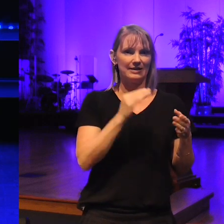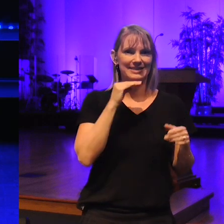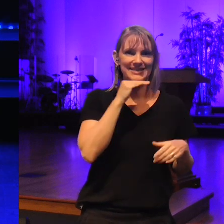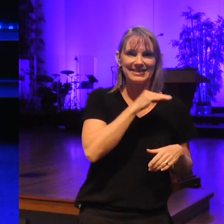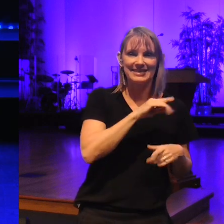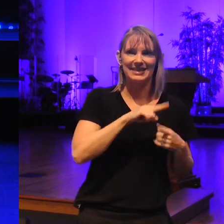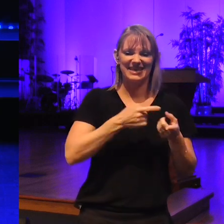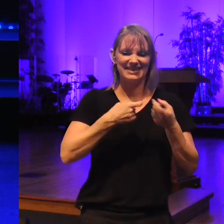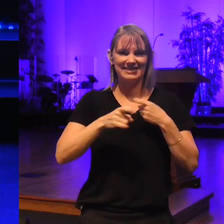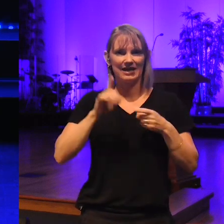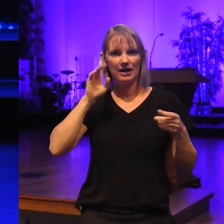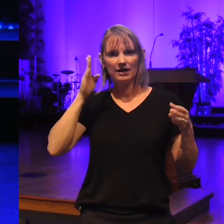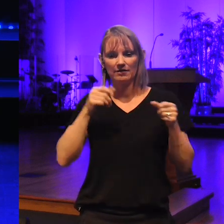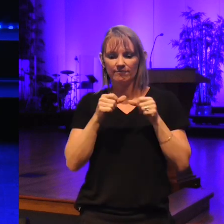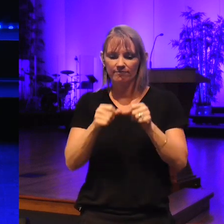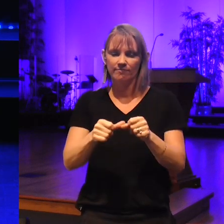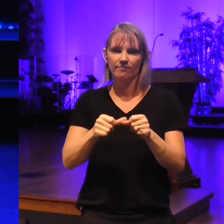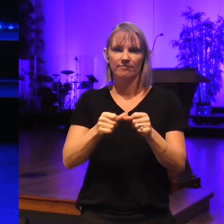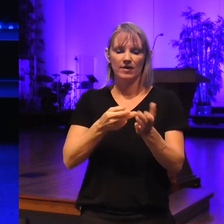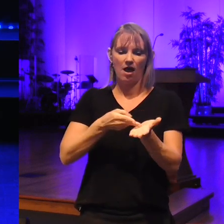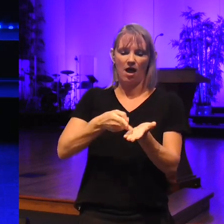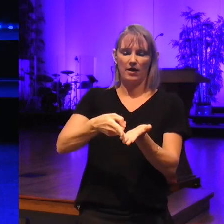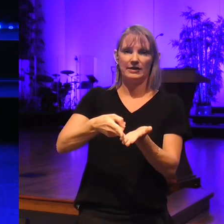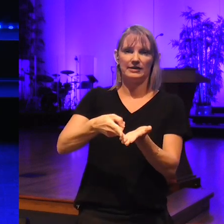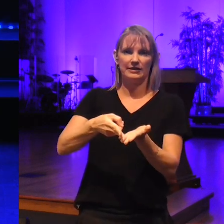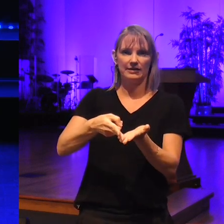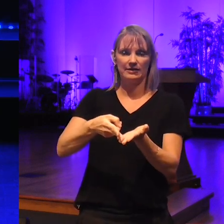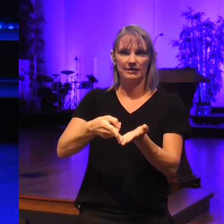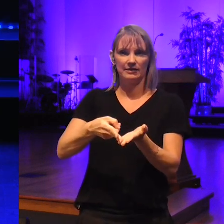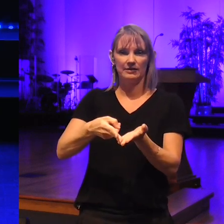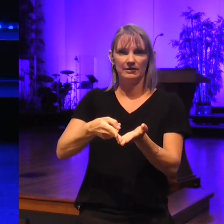remains steadfast on the path of honesty?